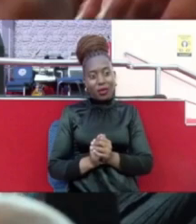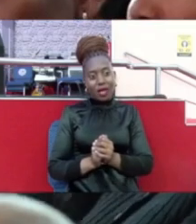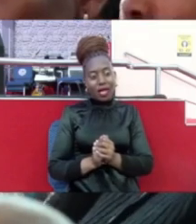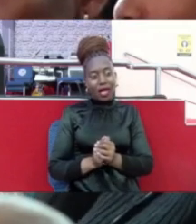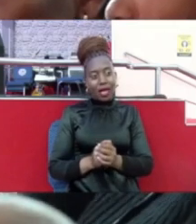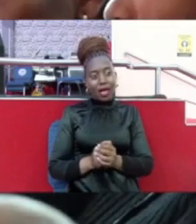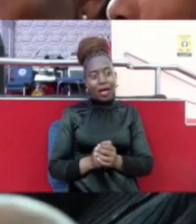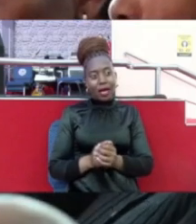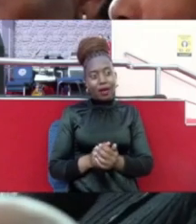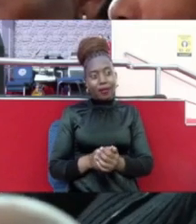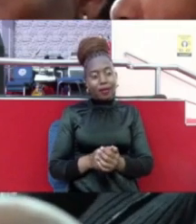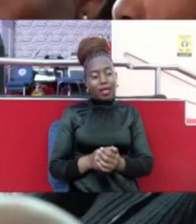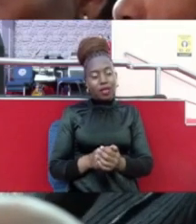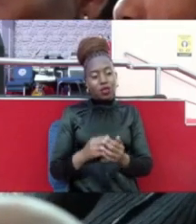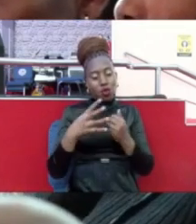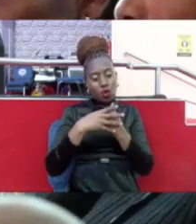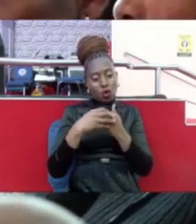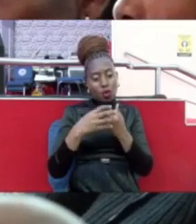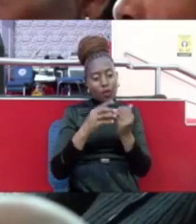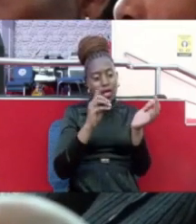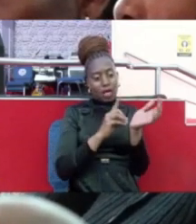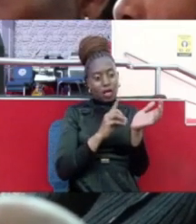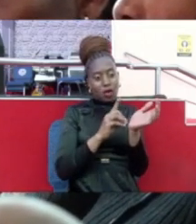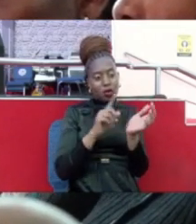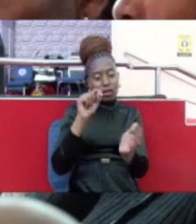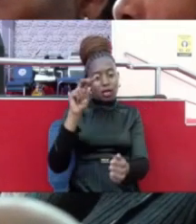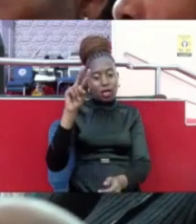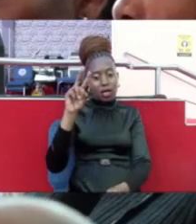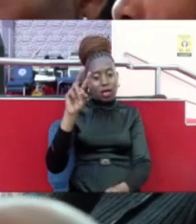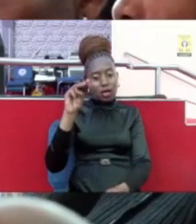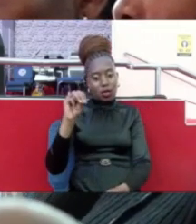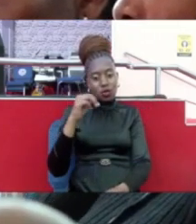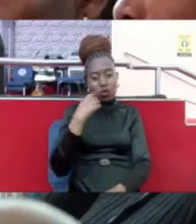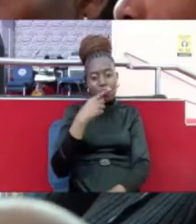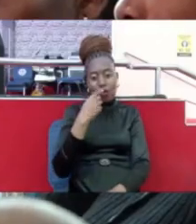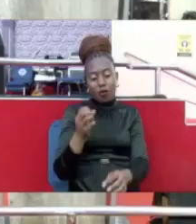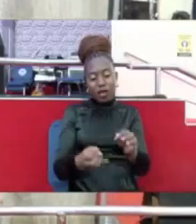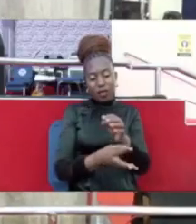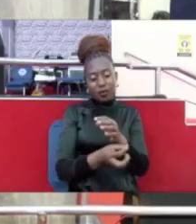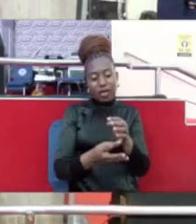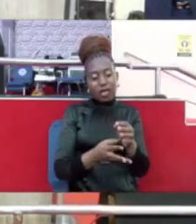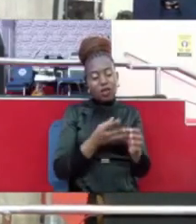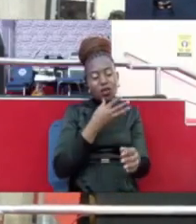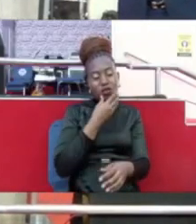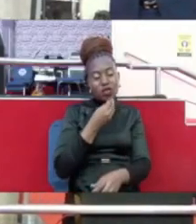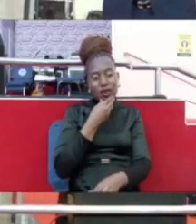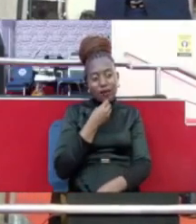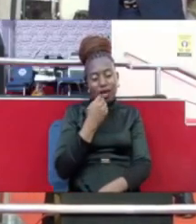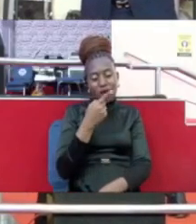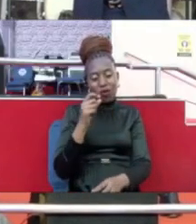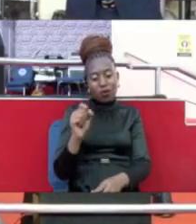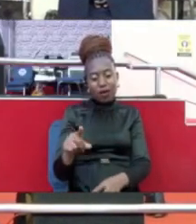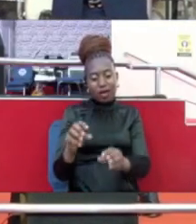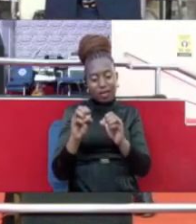that planted nothing and got nothing. Sema vile ambavyo Daktari Toom alimwambia huyu jamaa hakupanda chochote. Tell your neighbor, if you